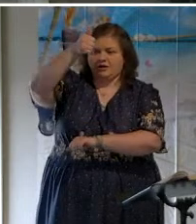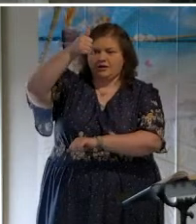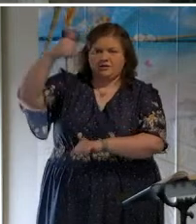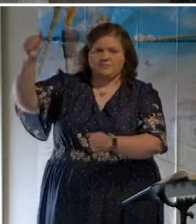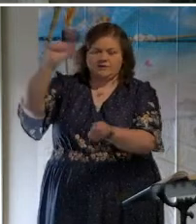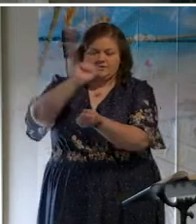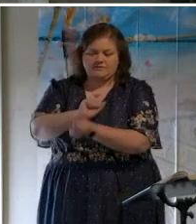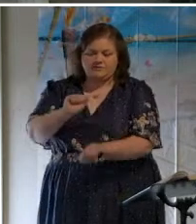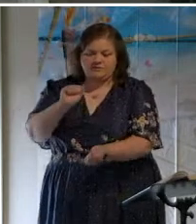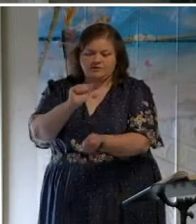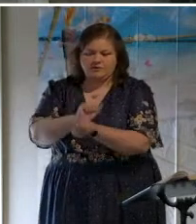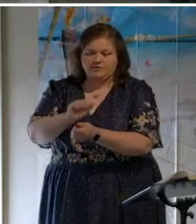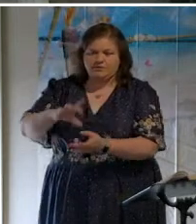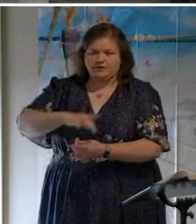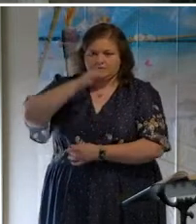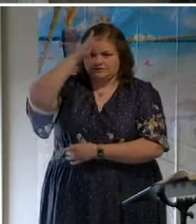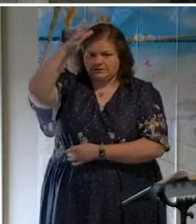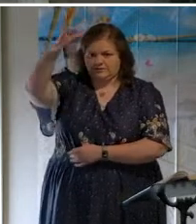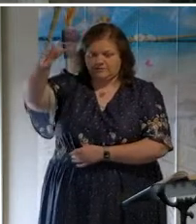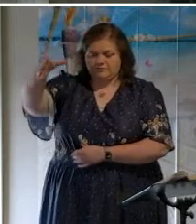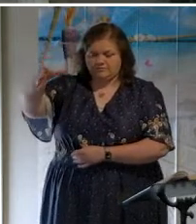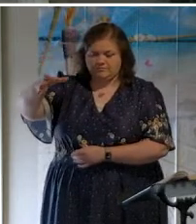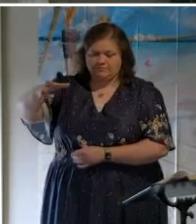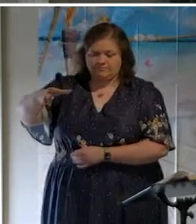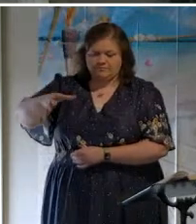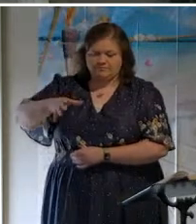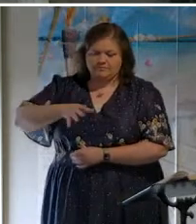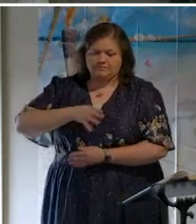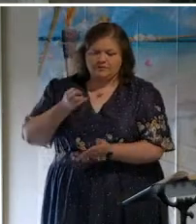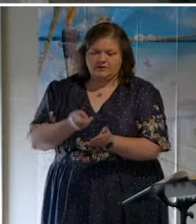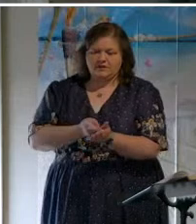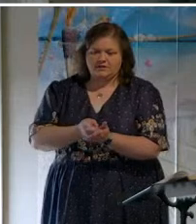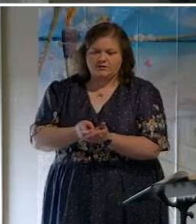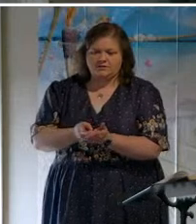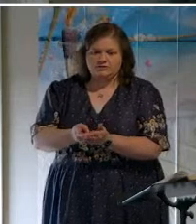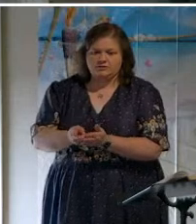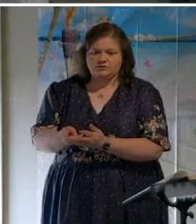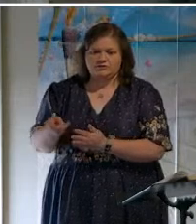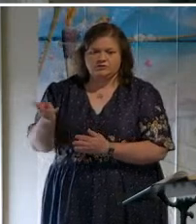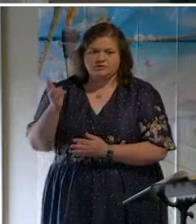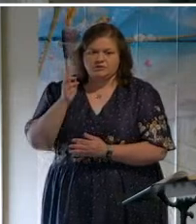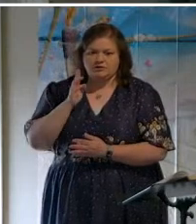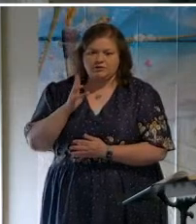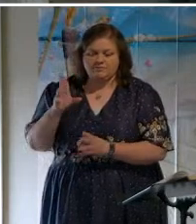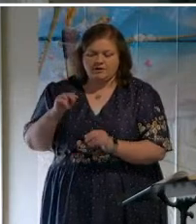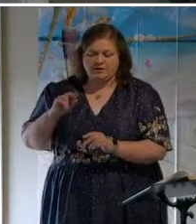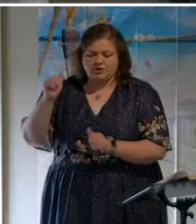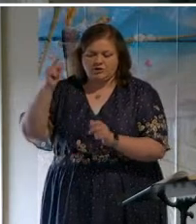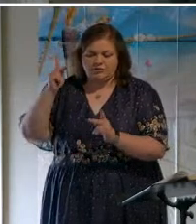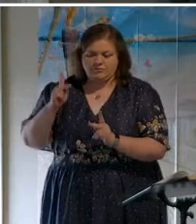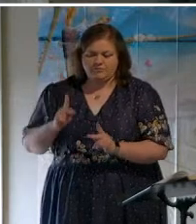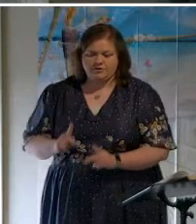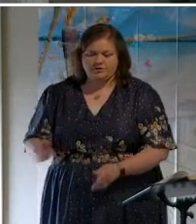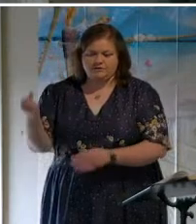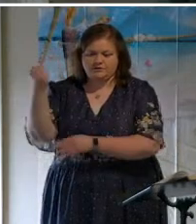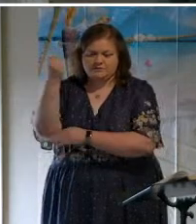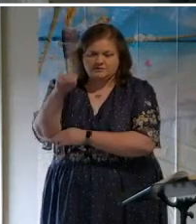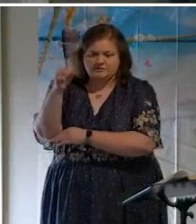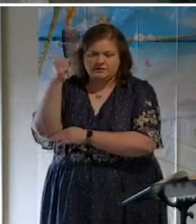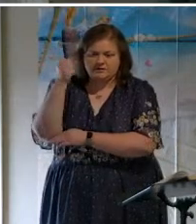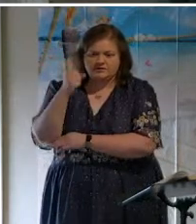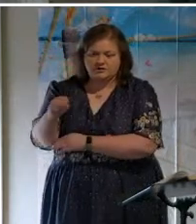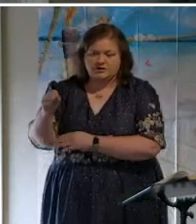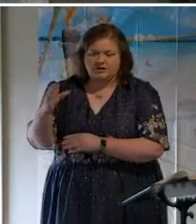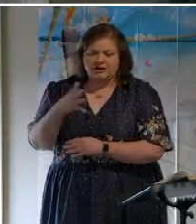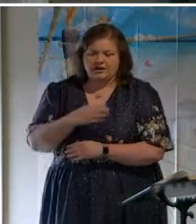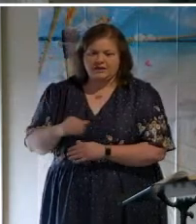works of man. Its truth by none ever was refuted,